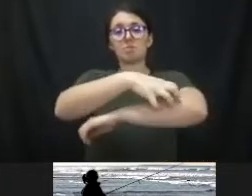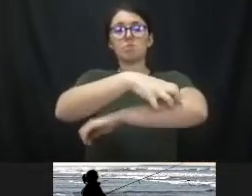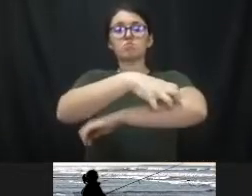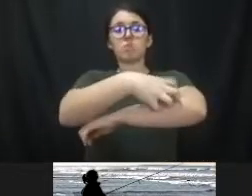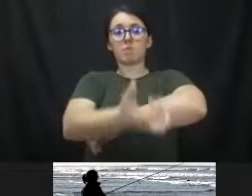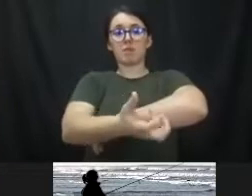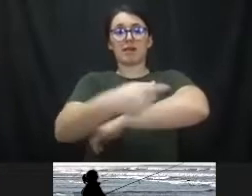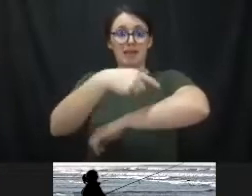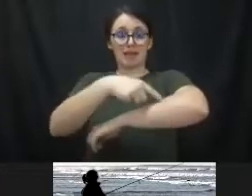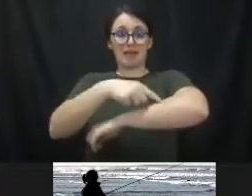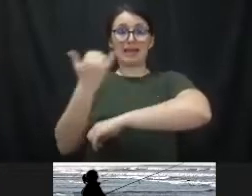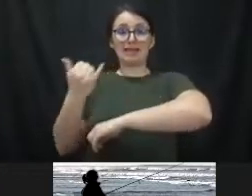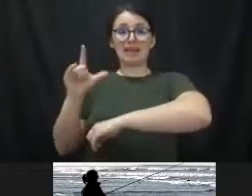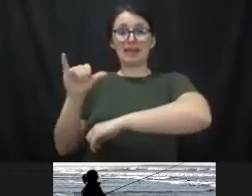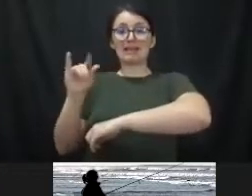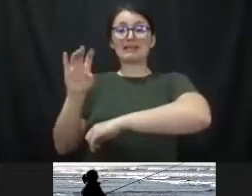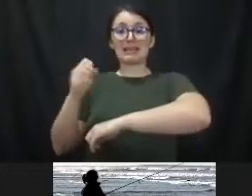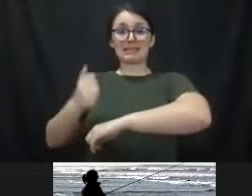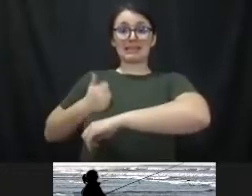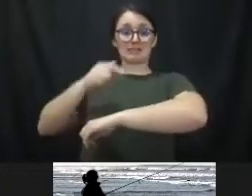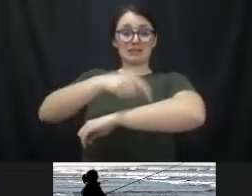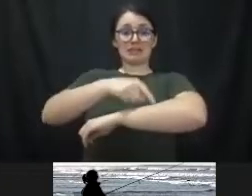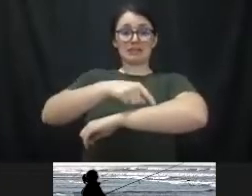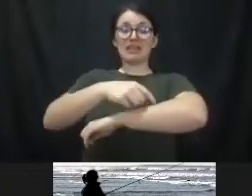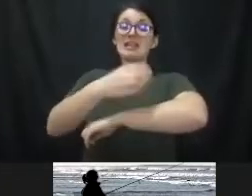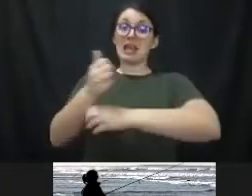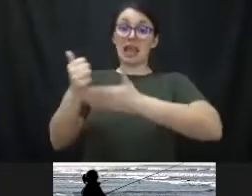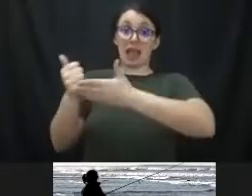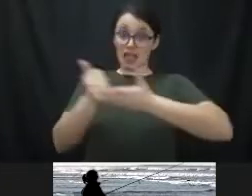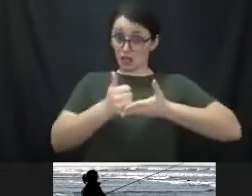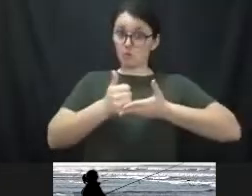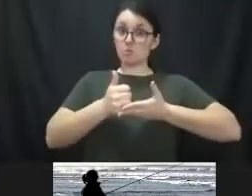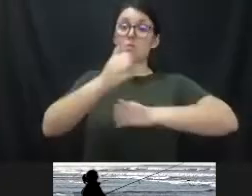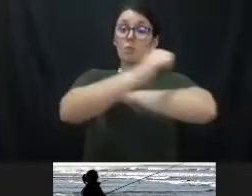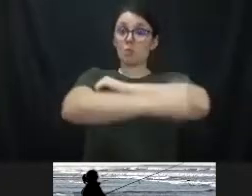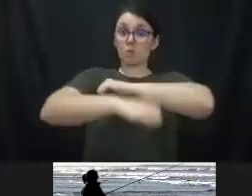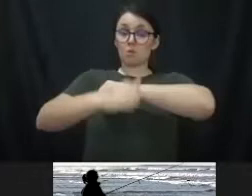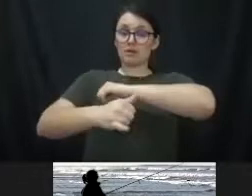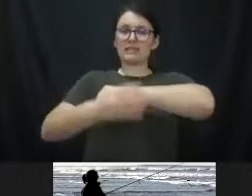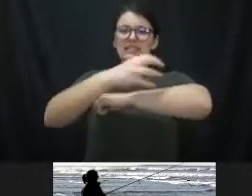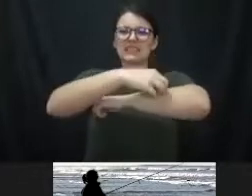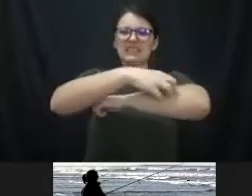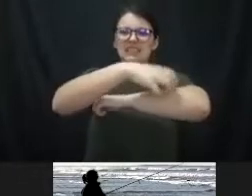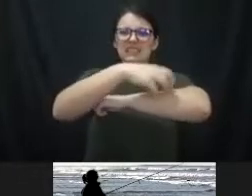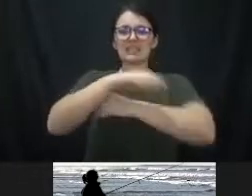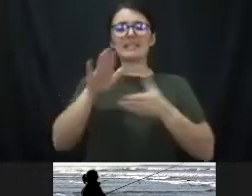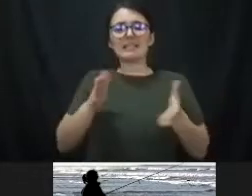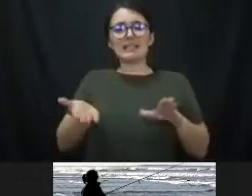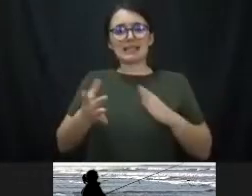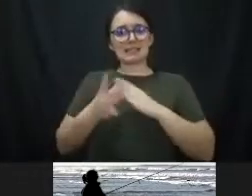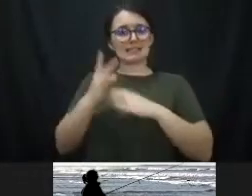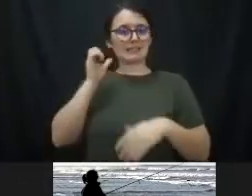true lice, they actually help the whale. They eat the dead skin. And so with Scarback, she still has this